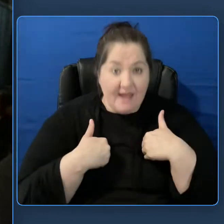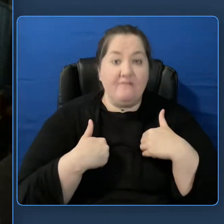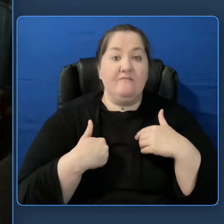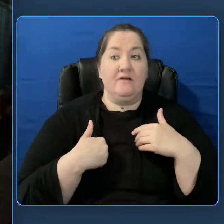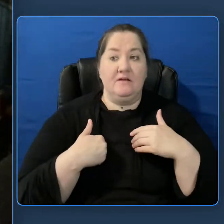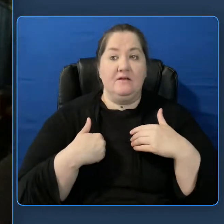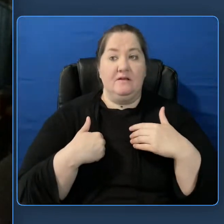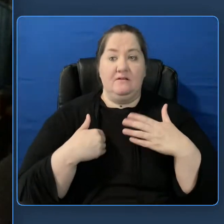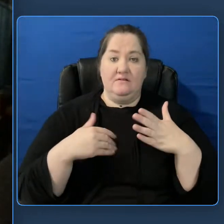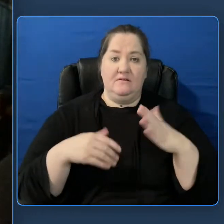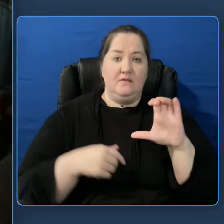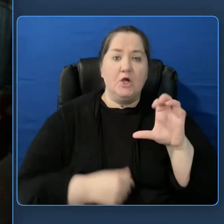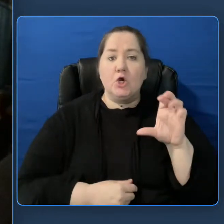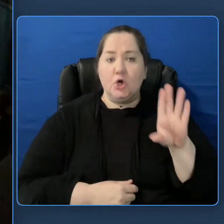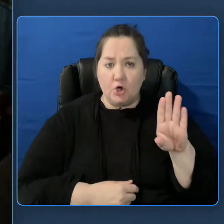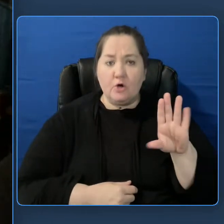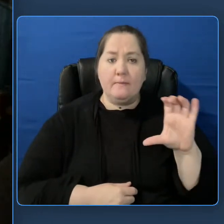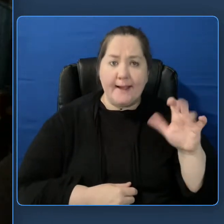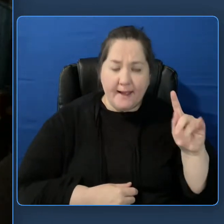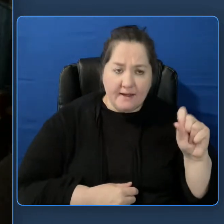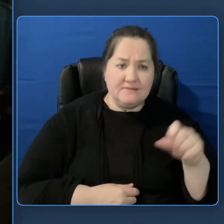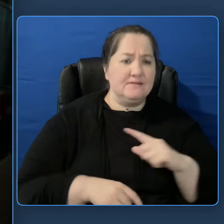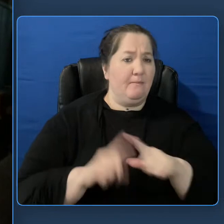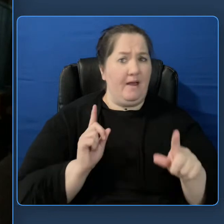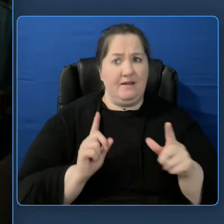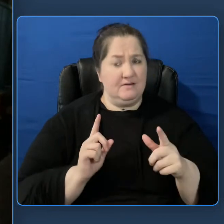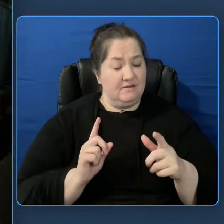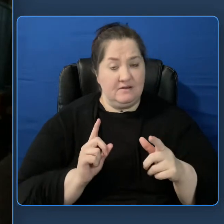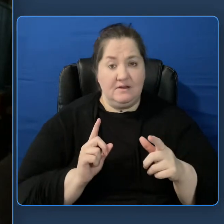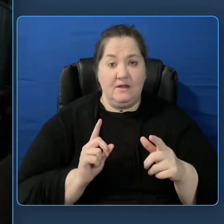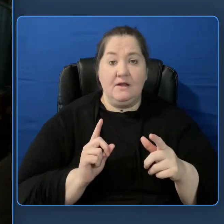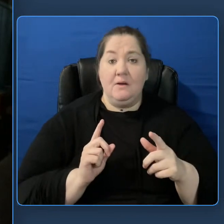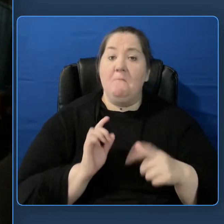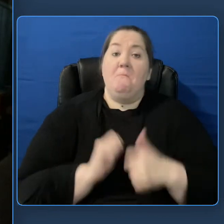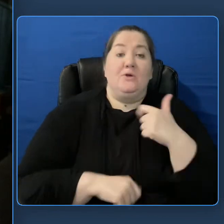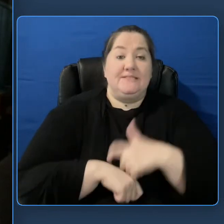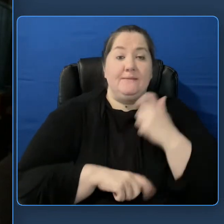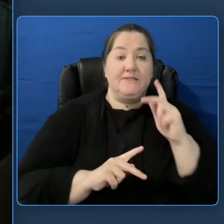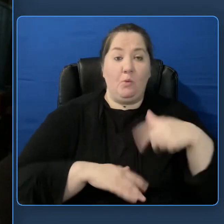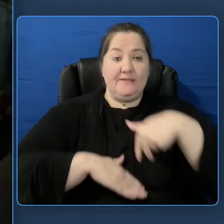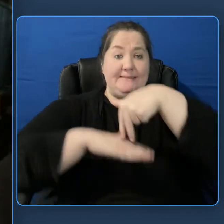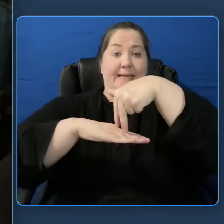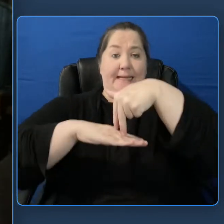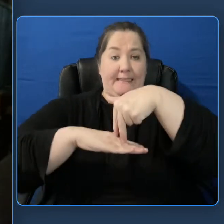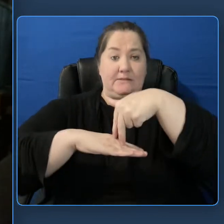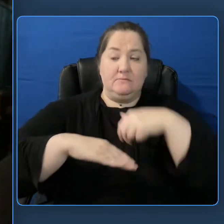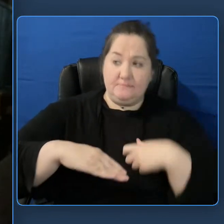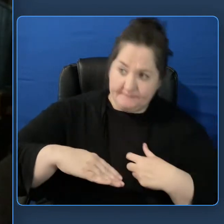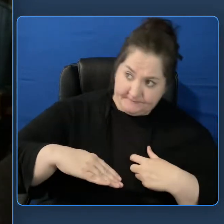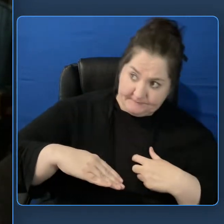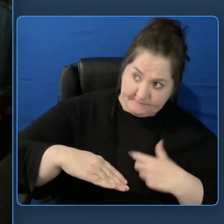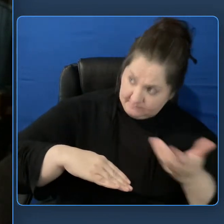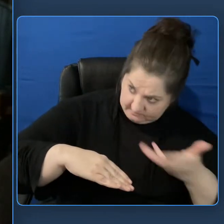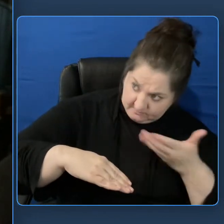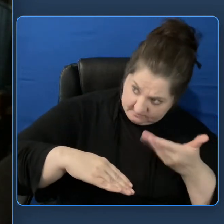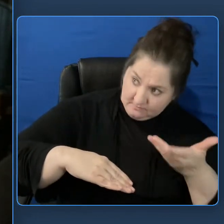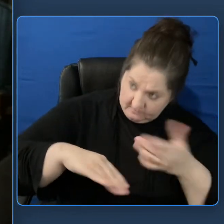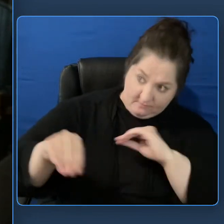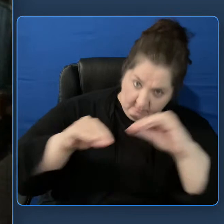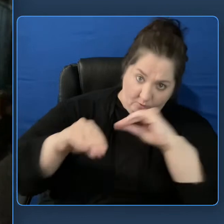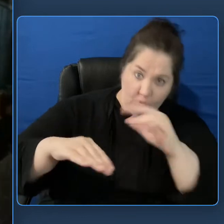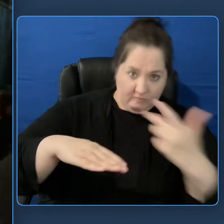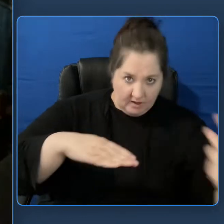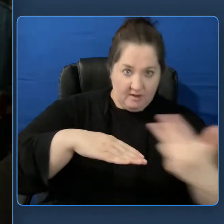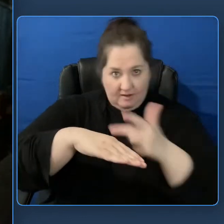get me wrong, but 10 times out of 10, there's somebody standing in the curb cut when you're trying to go through it anyway. So you got to get past them